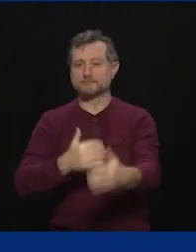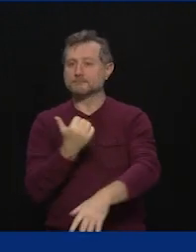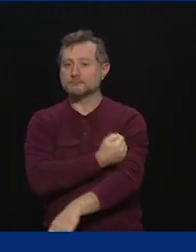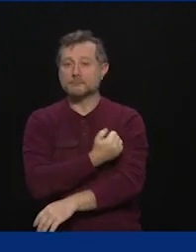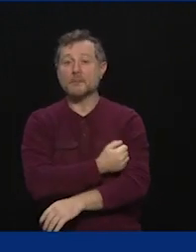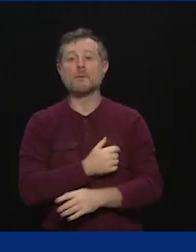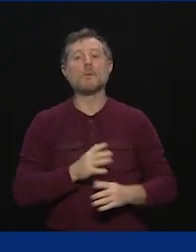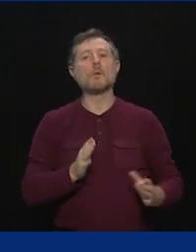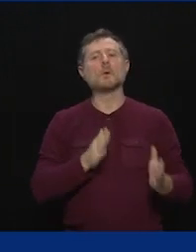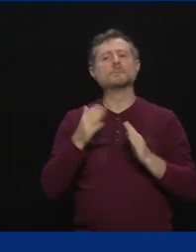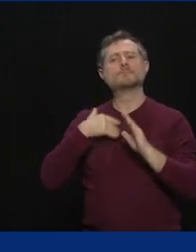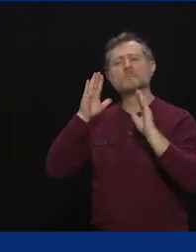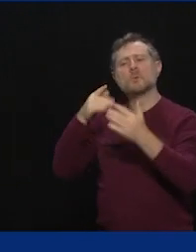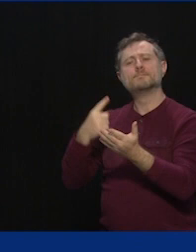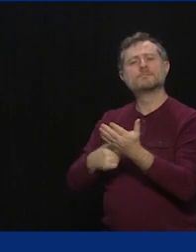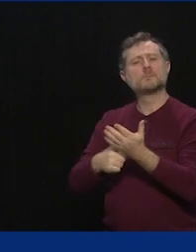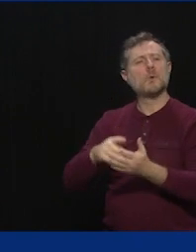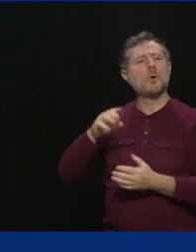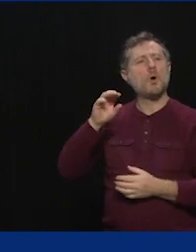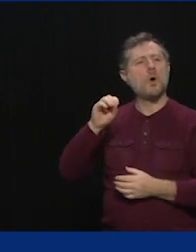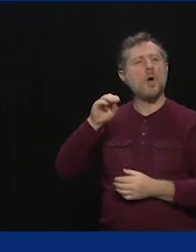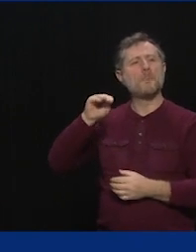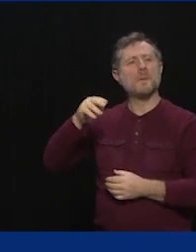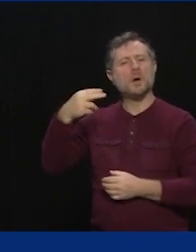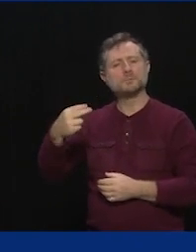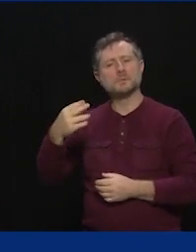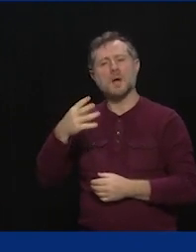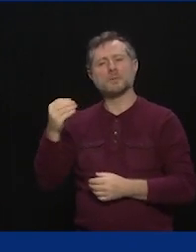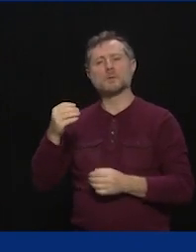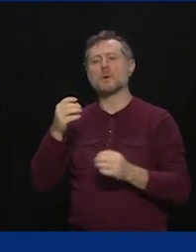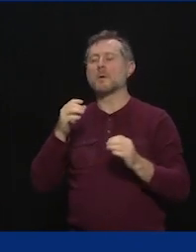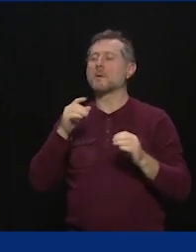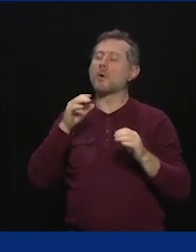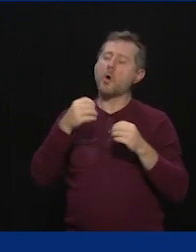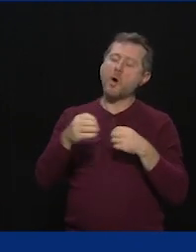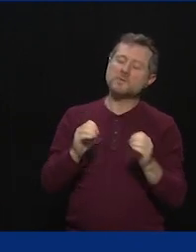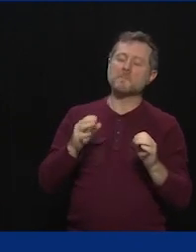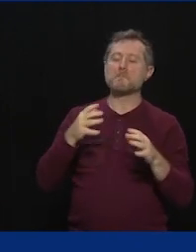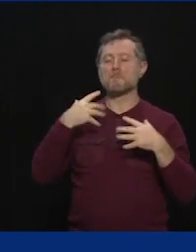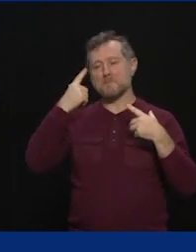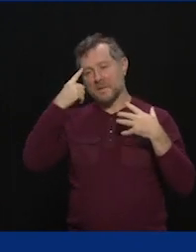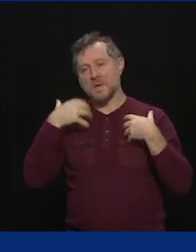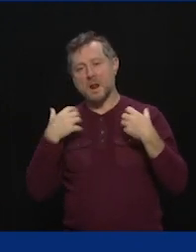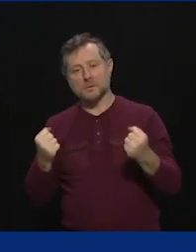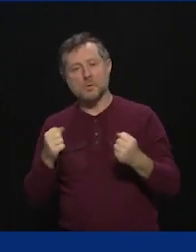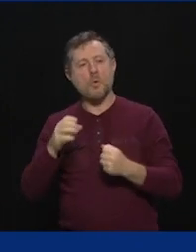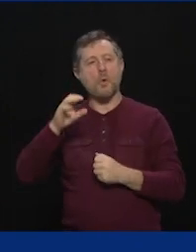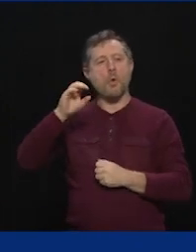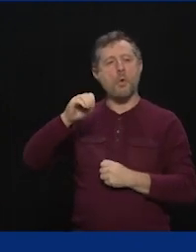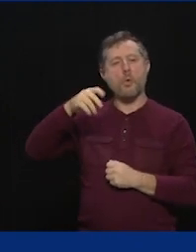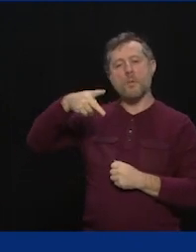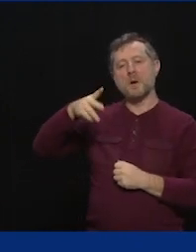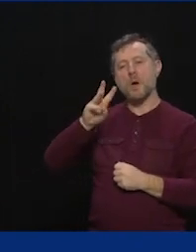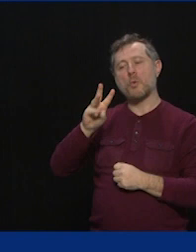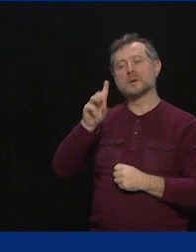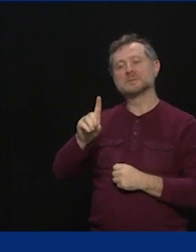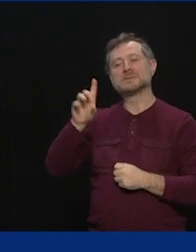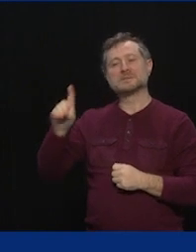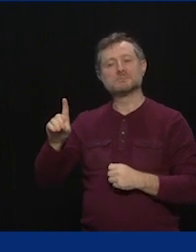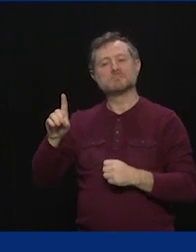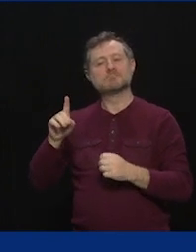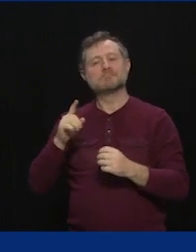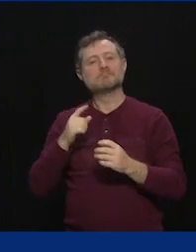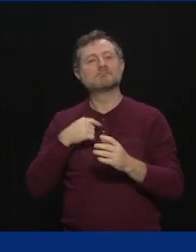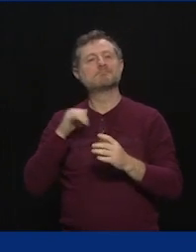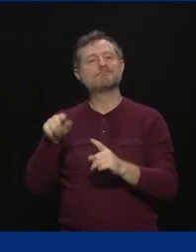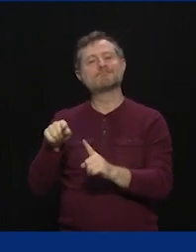Mental Health, and OPWDD, the people with disabilities facilities. We want to make sure that we have safety in